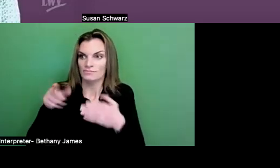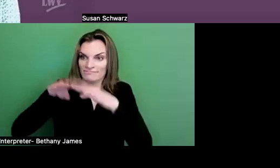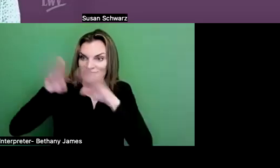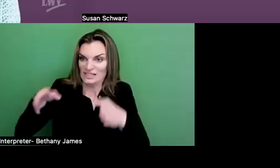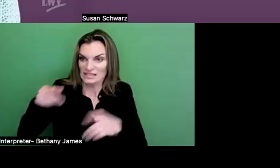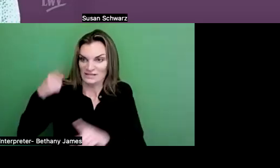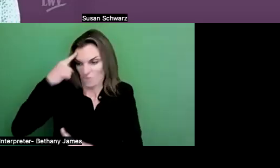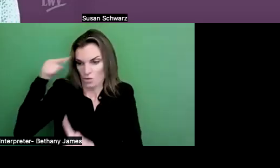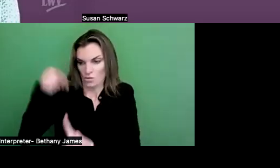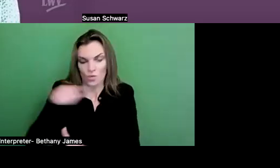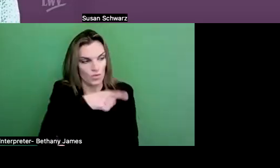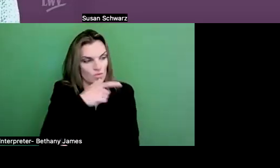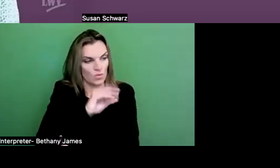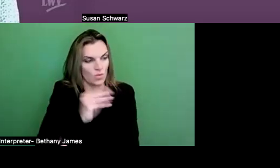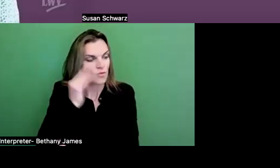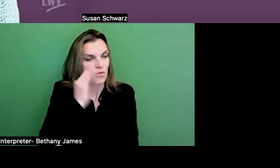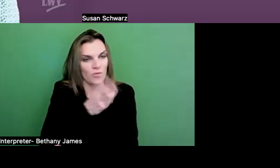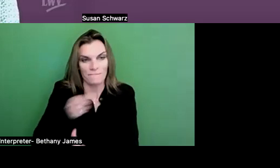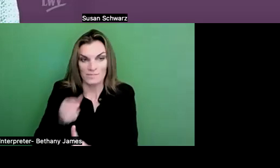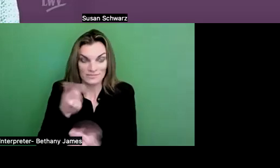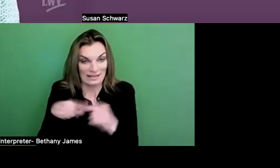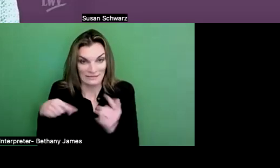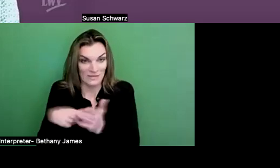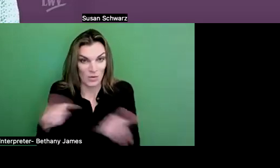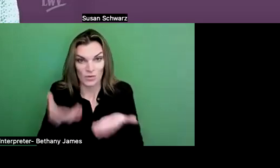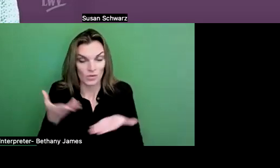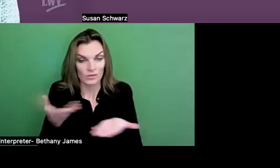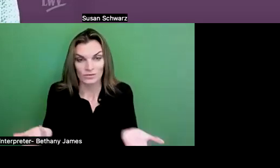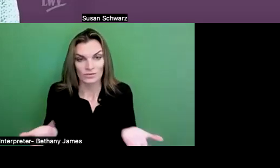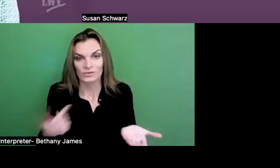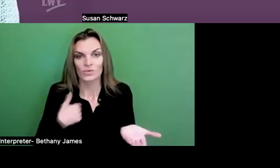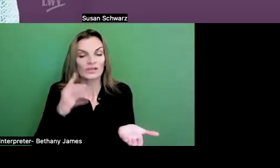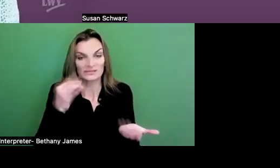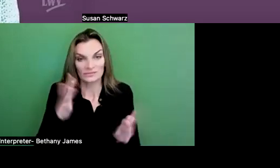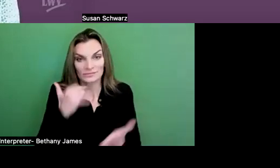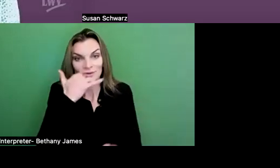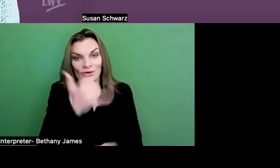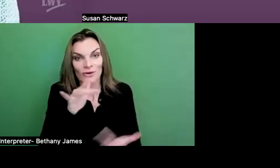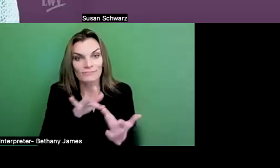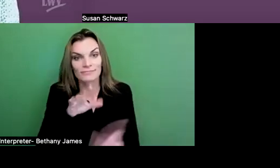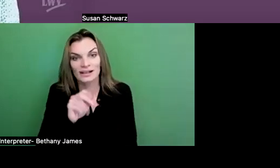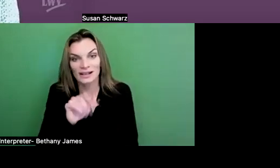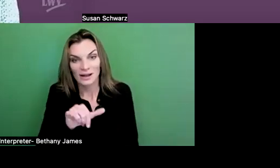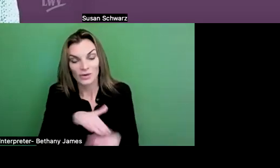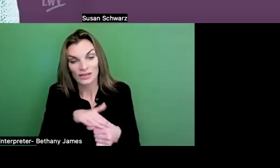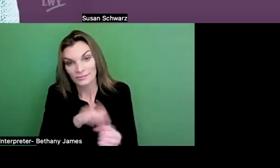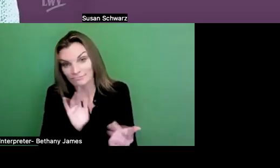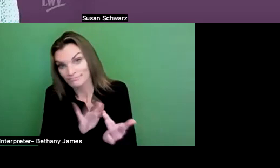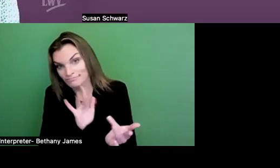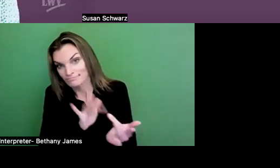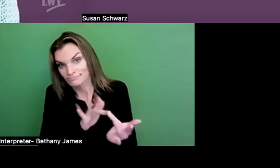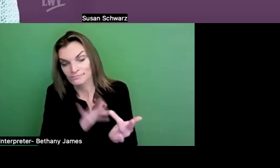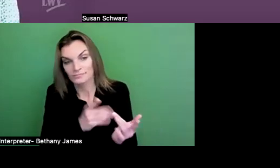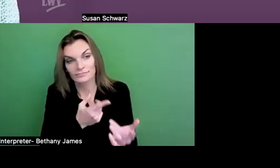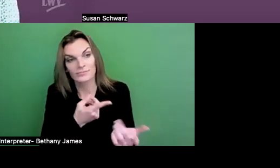in the past, we've, like Vinny said, we've called the county and people come down and try and help people